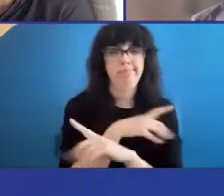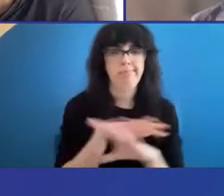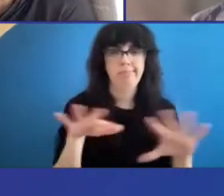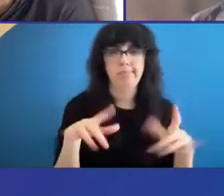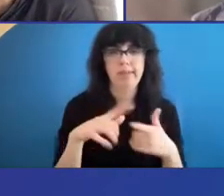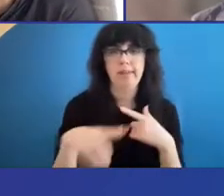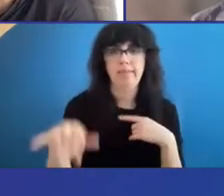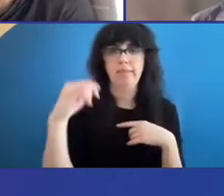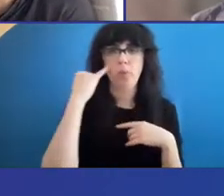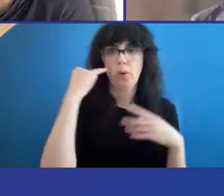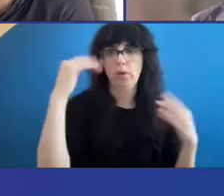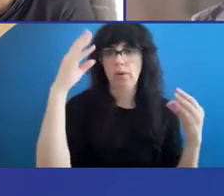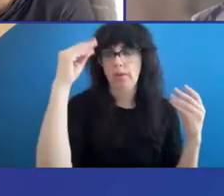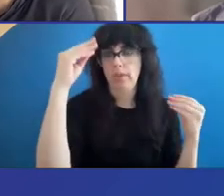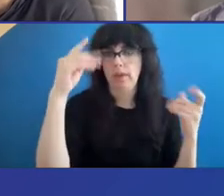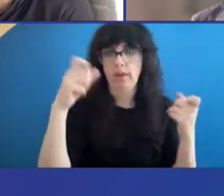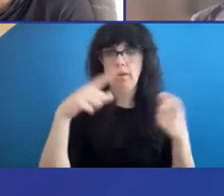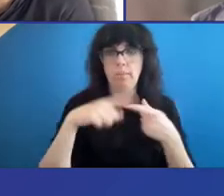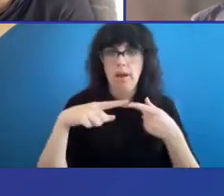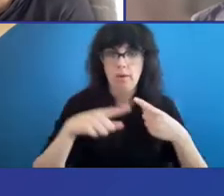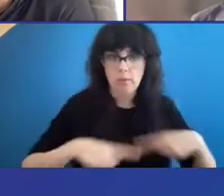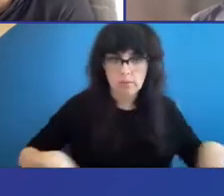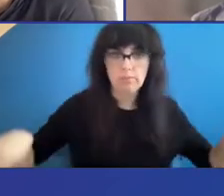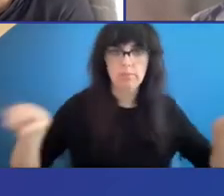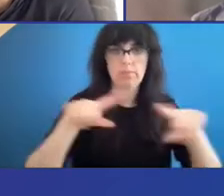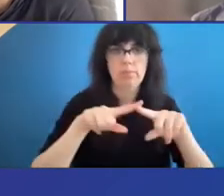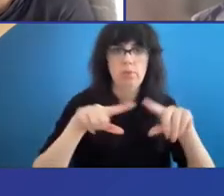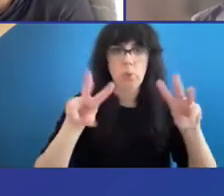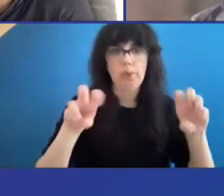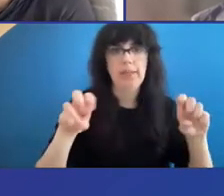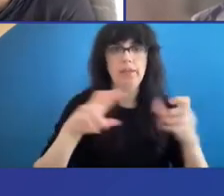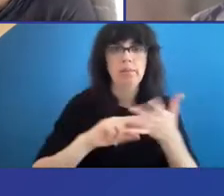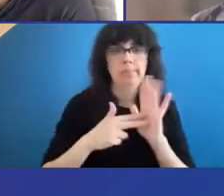first person plural, our we.